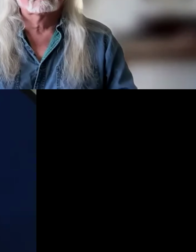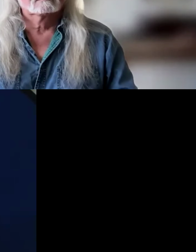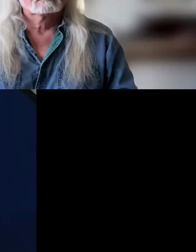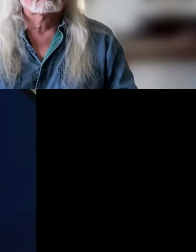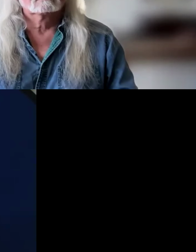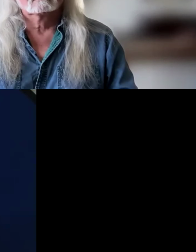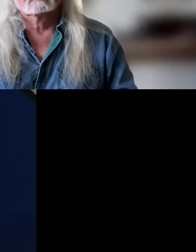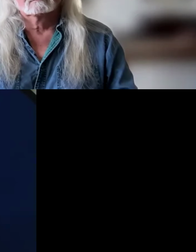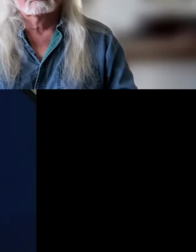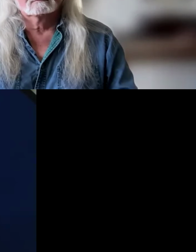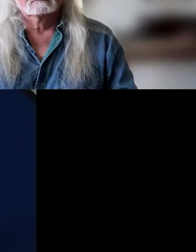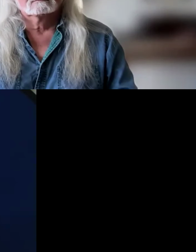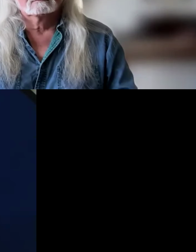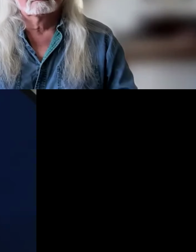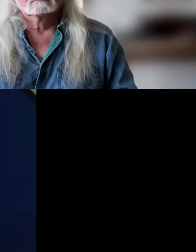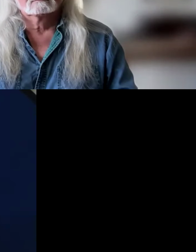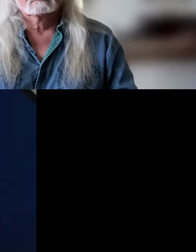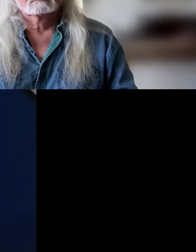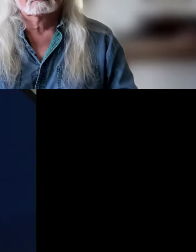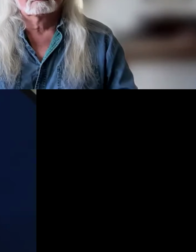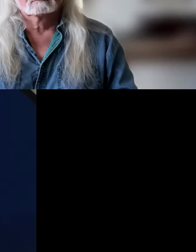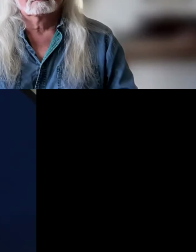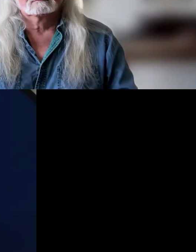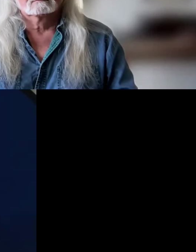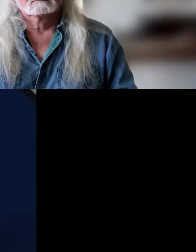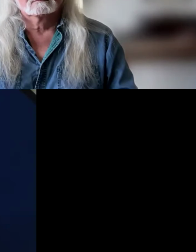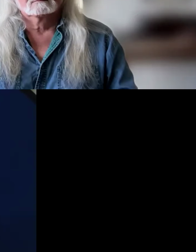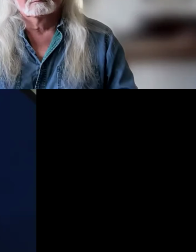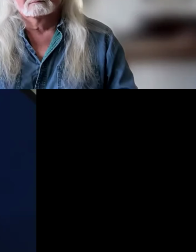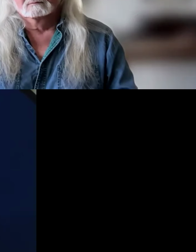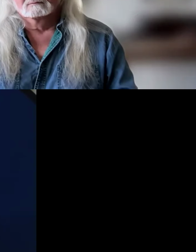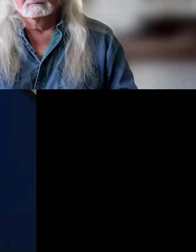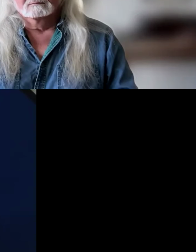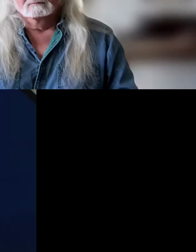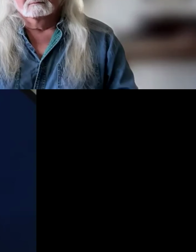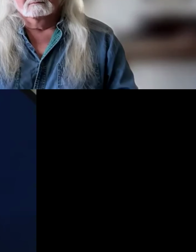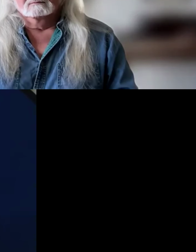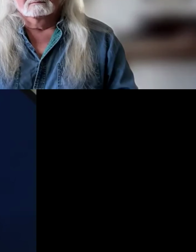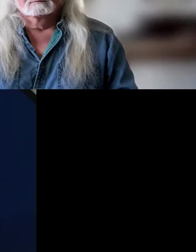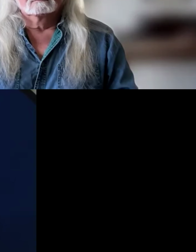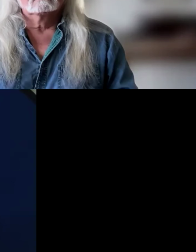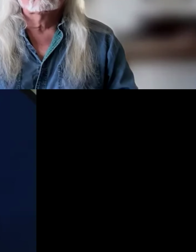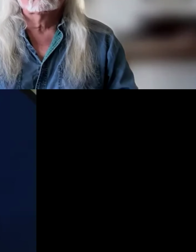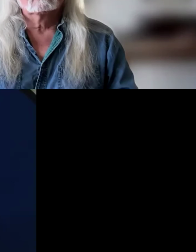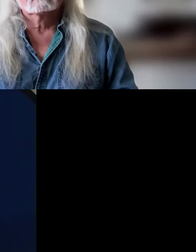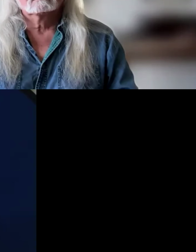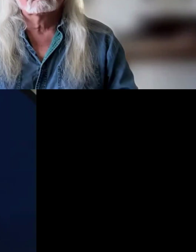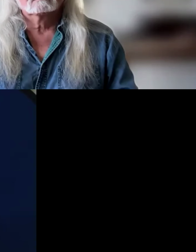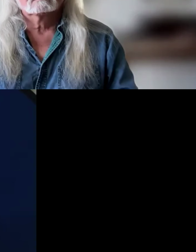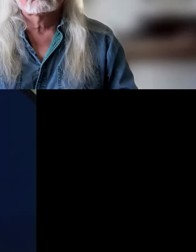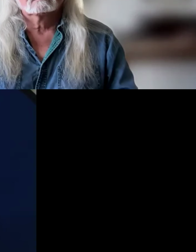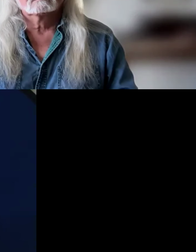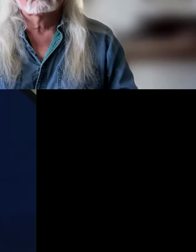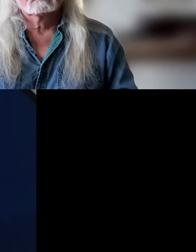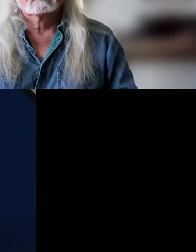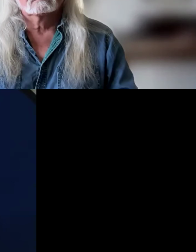several books and numerous articles. His interest in high-altitude cultural adaptations